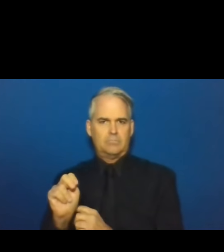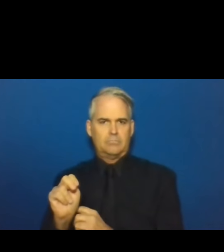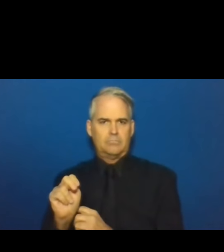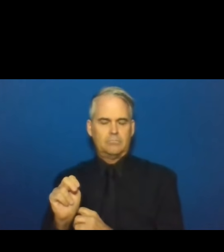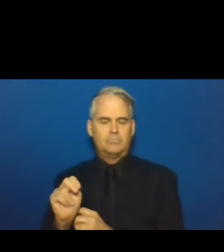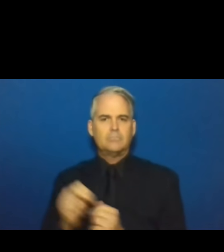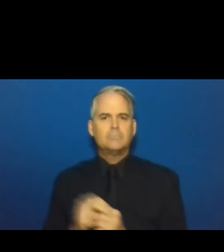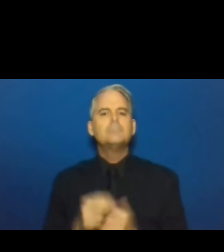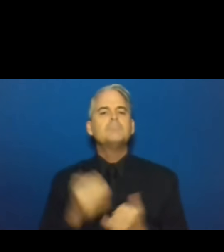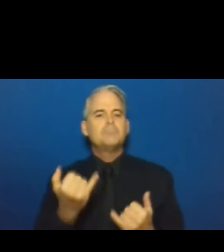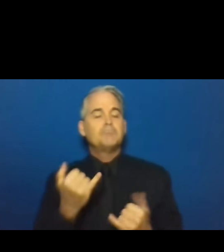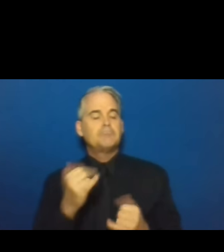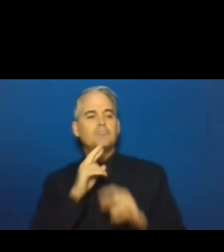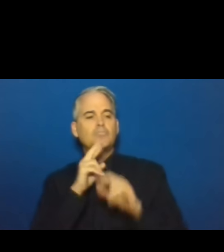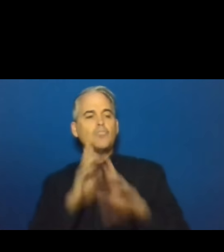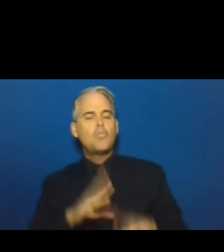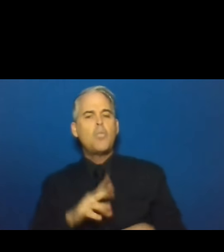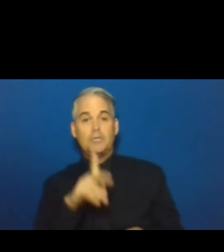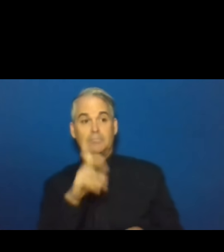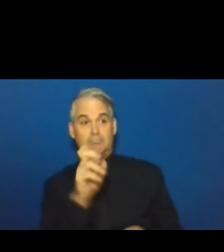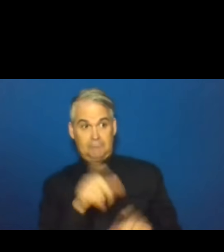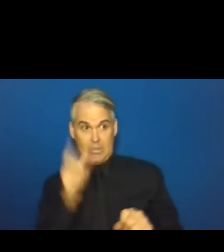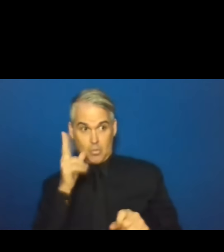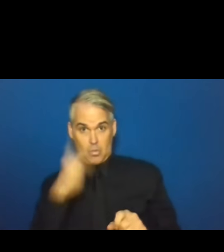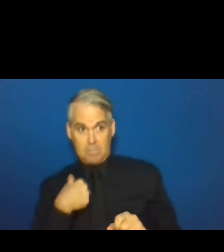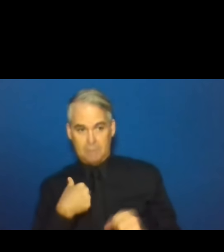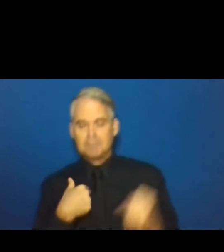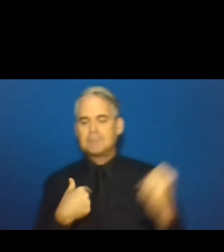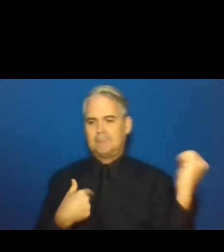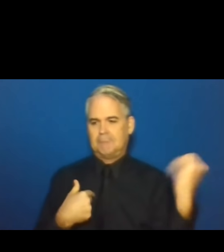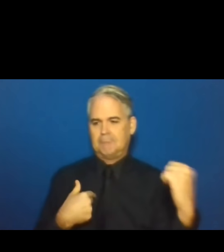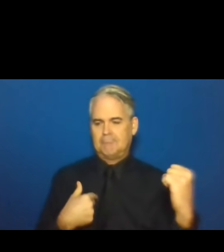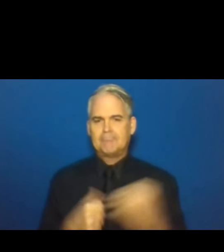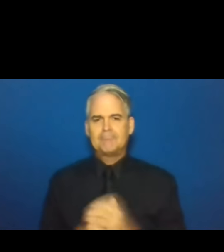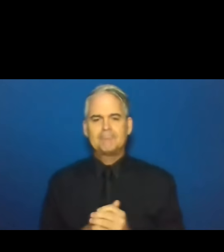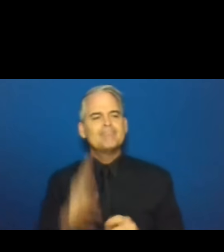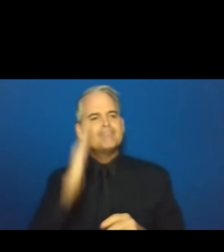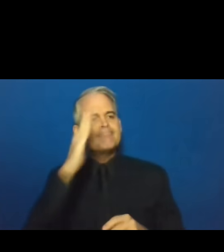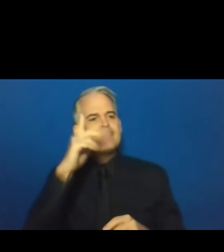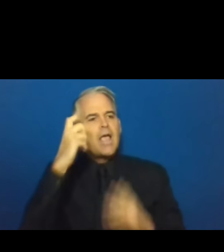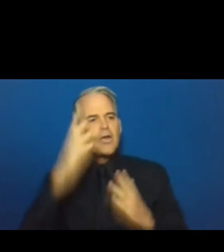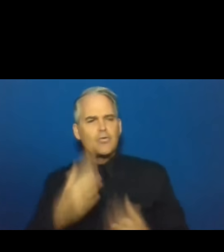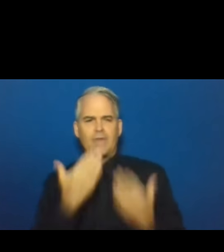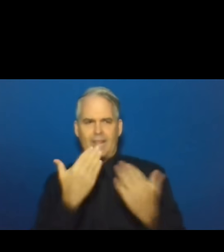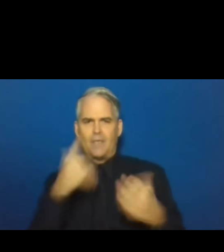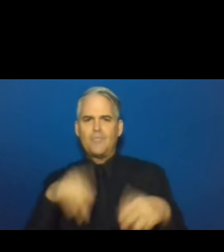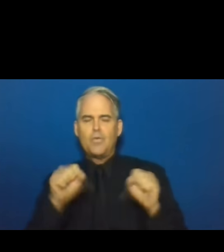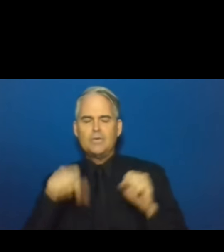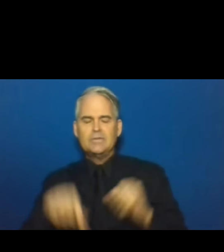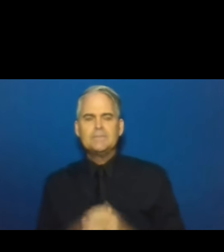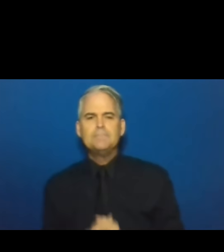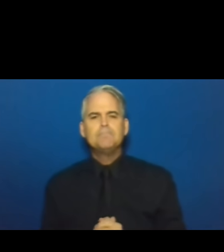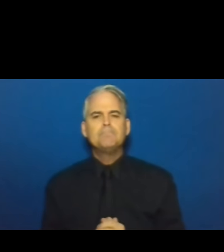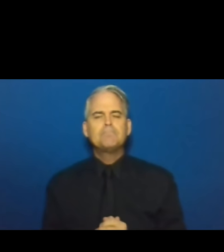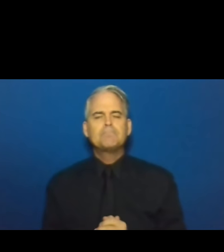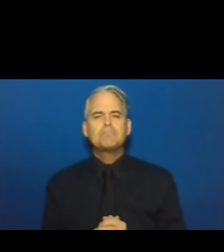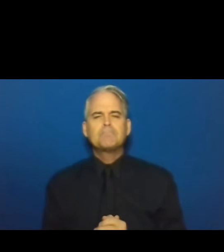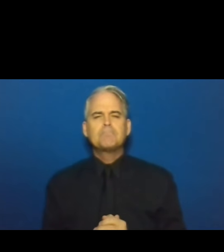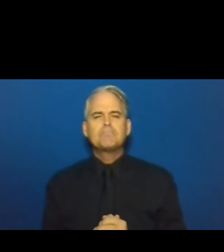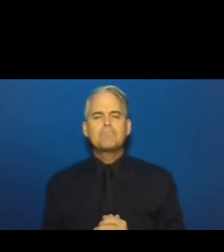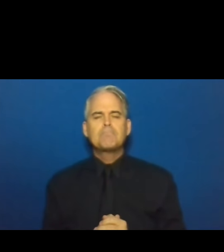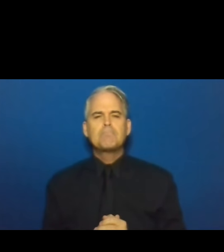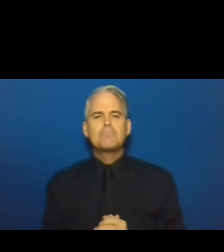Hi, Governor. Can you hear me? I can, John. Hi, Governor. Well, thanks for doing this. I wanted to hop back to something you said